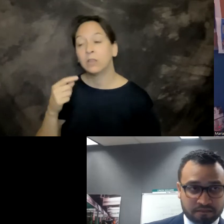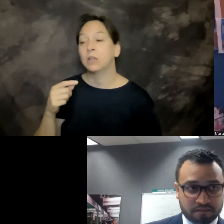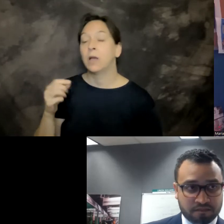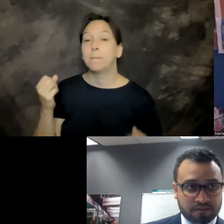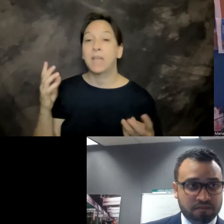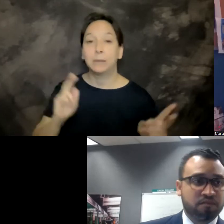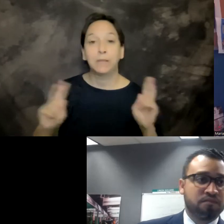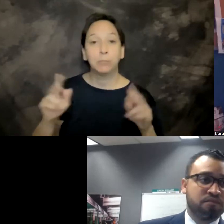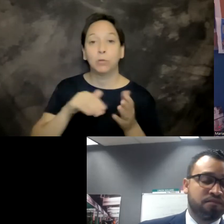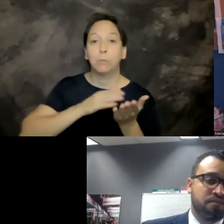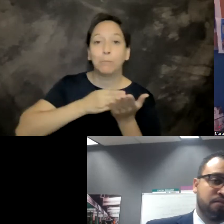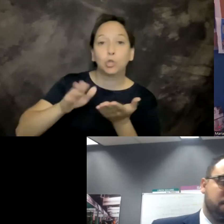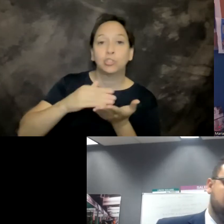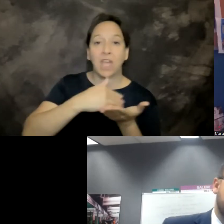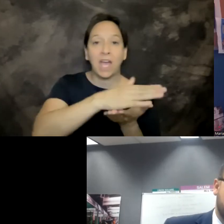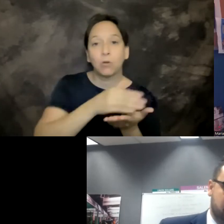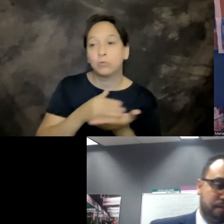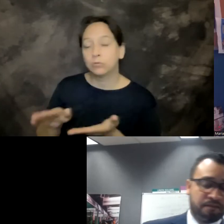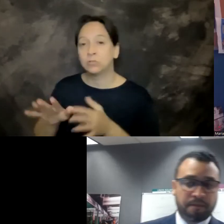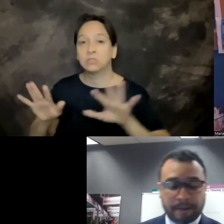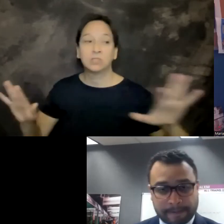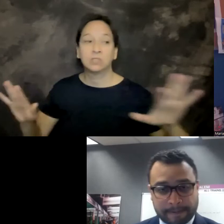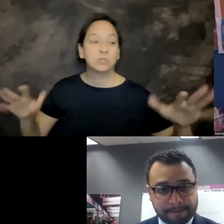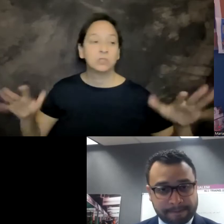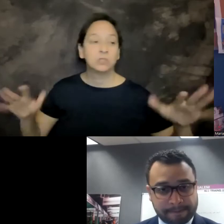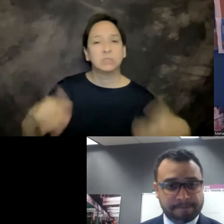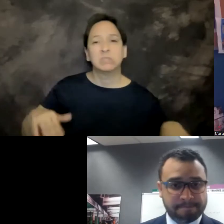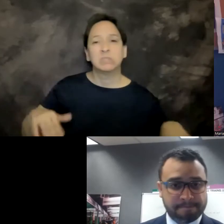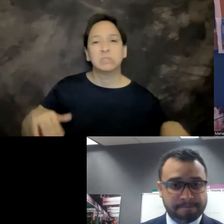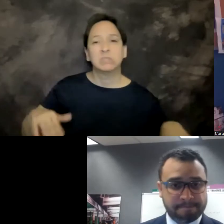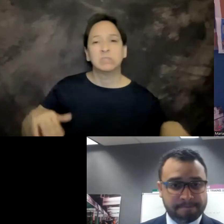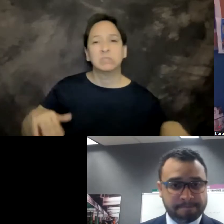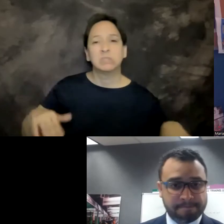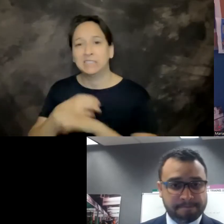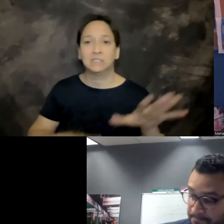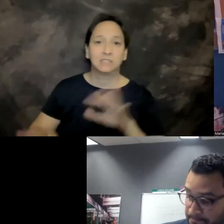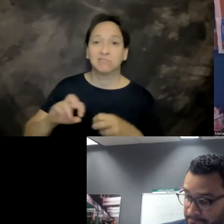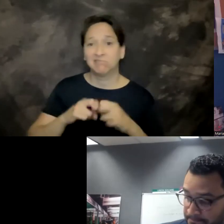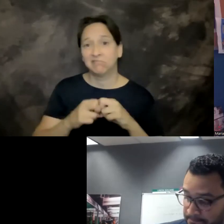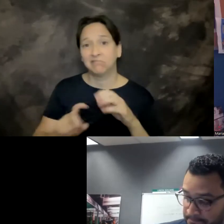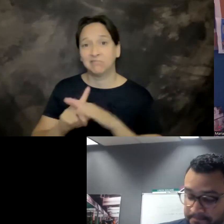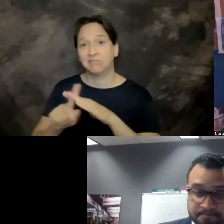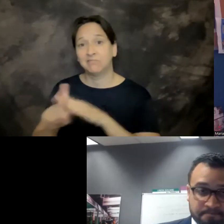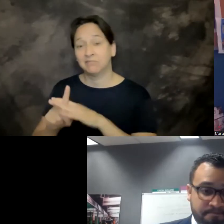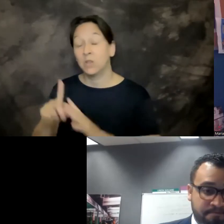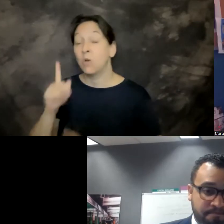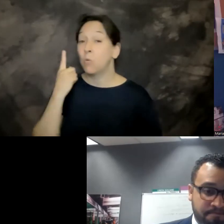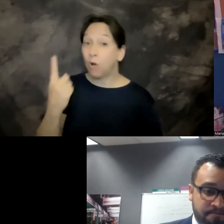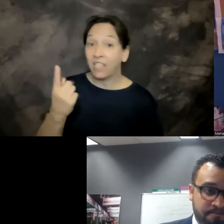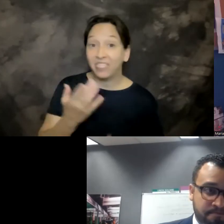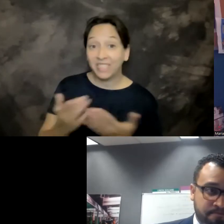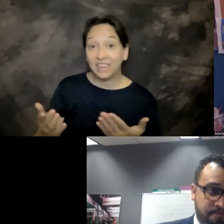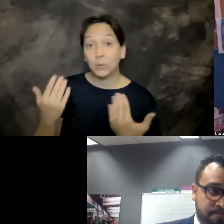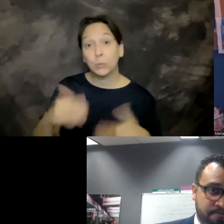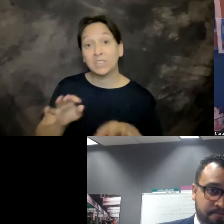of housing shortage and crisis the city has experienced, the one thing that has been